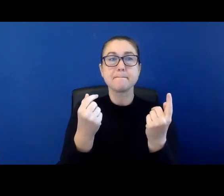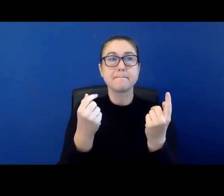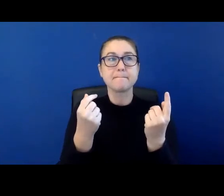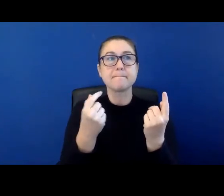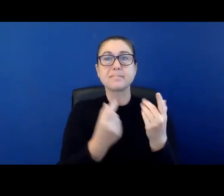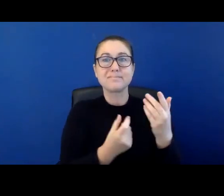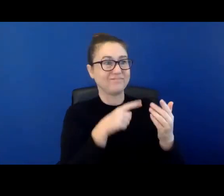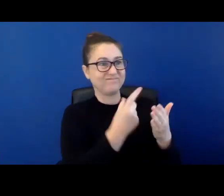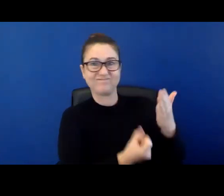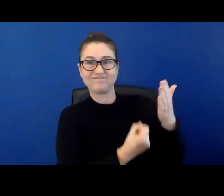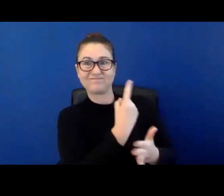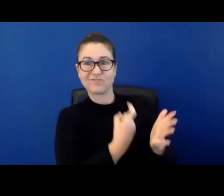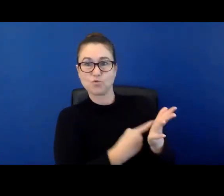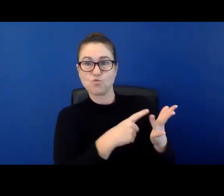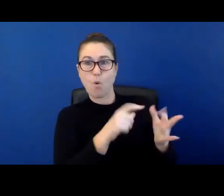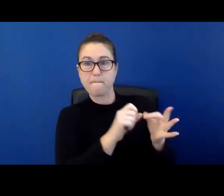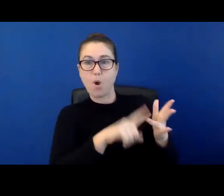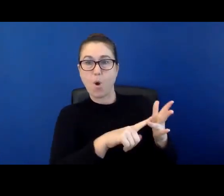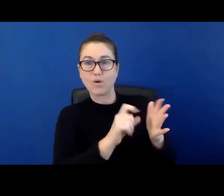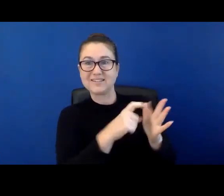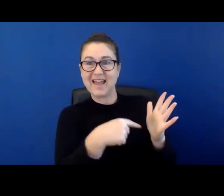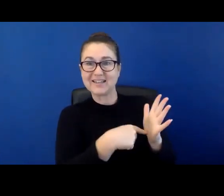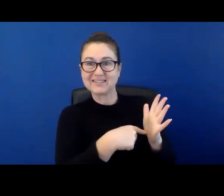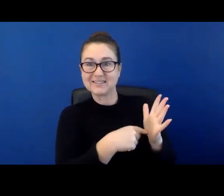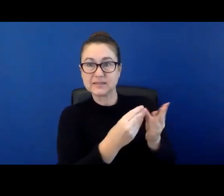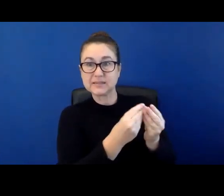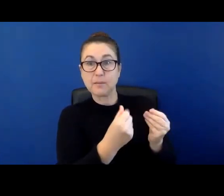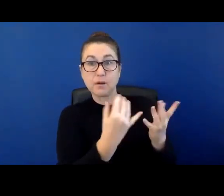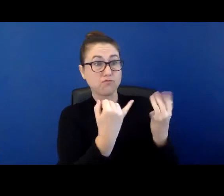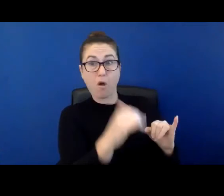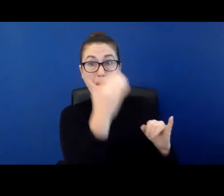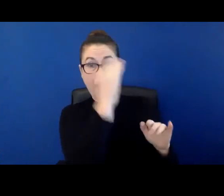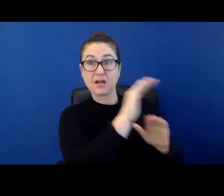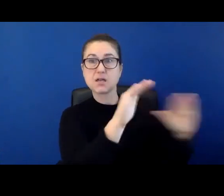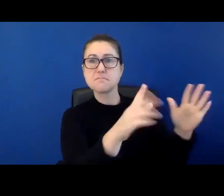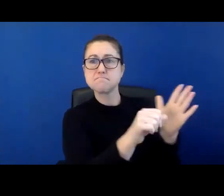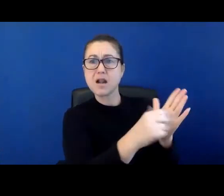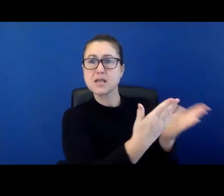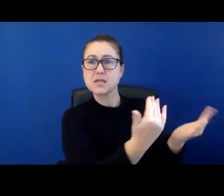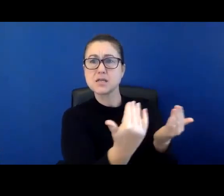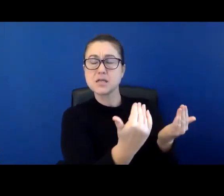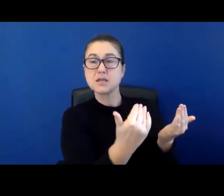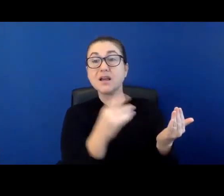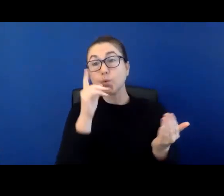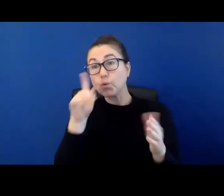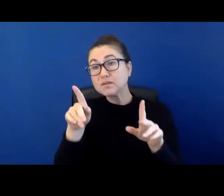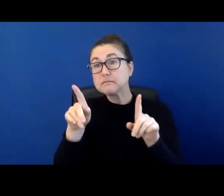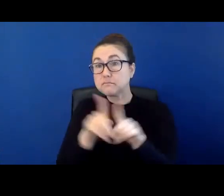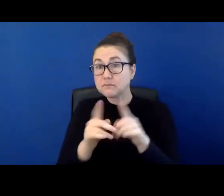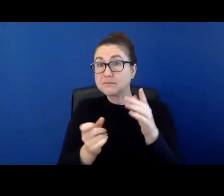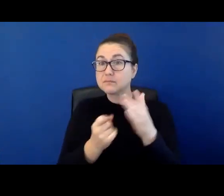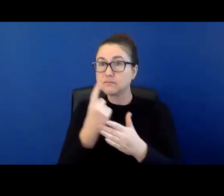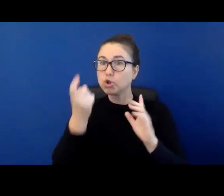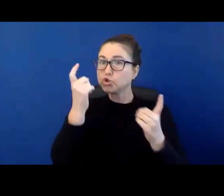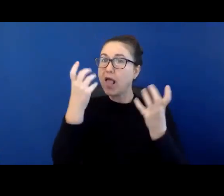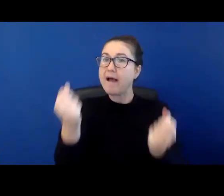robo-debt could be made again in this context. So I've got a slide at up on the screen at the moment, which kind